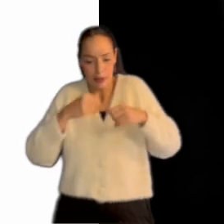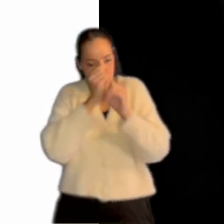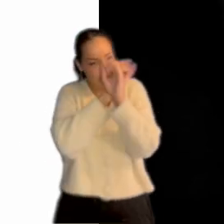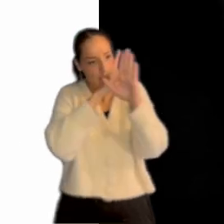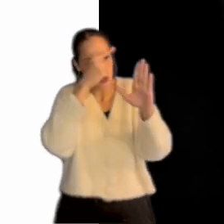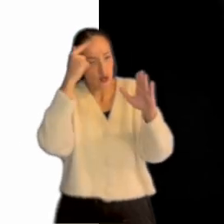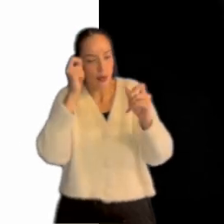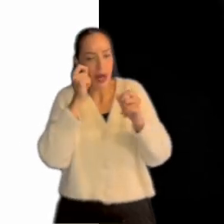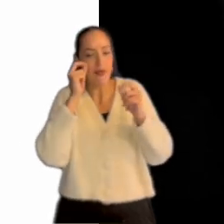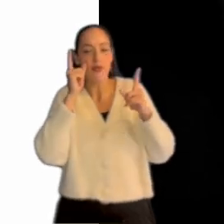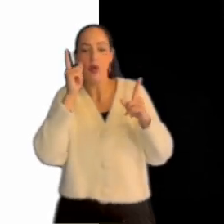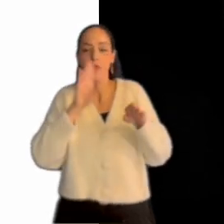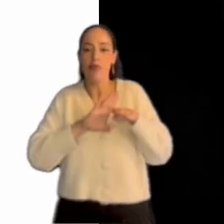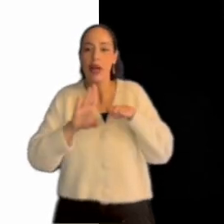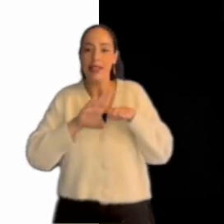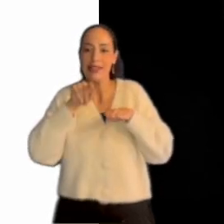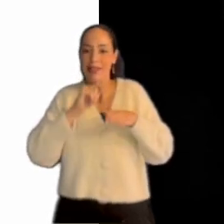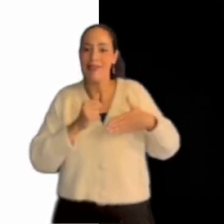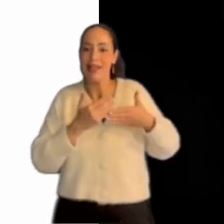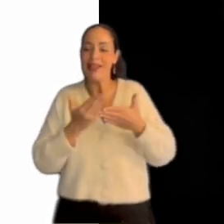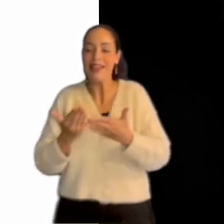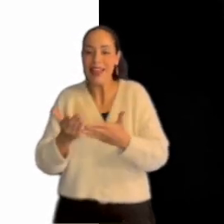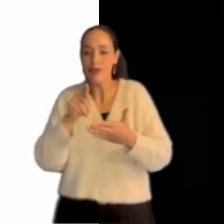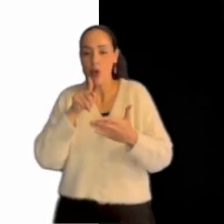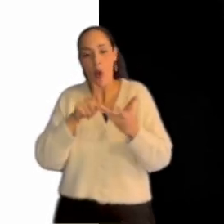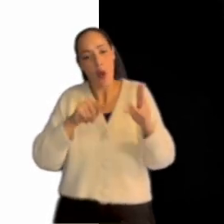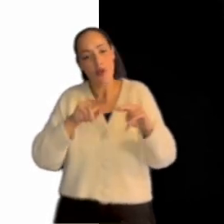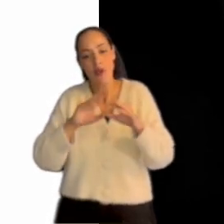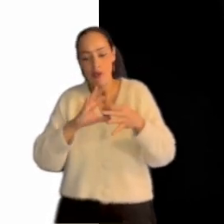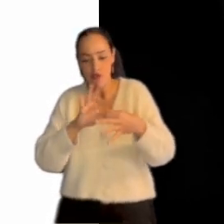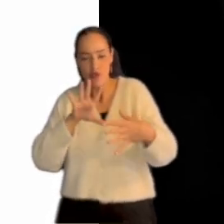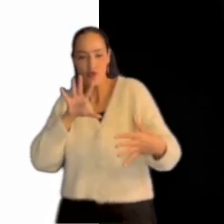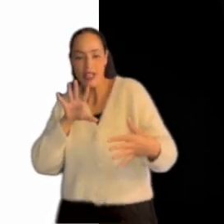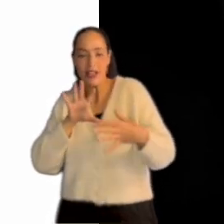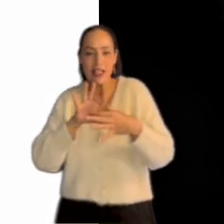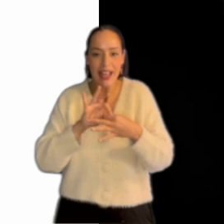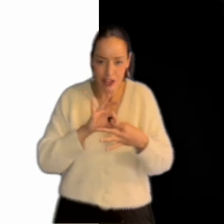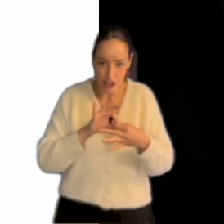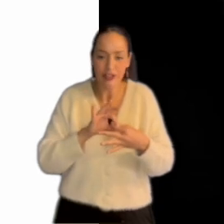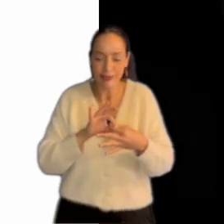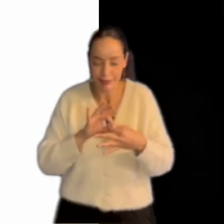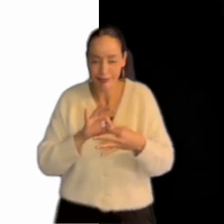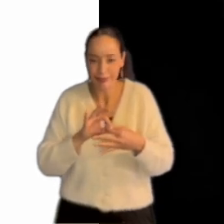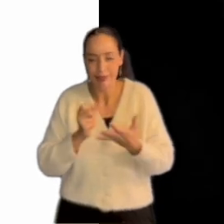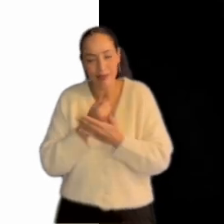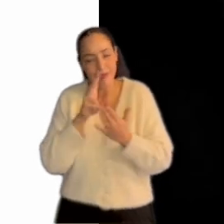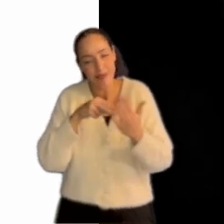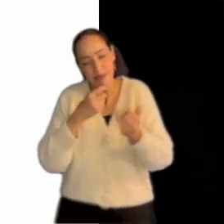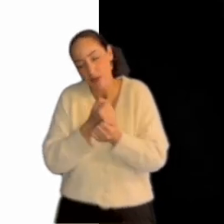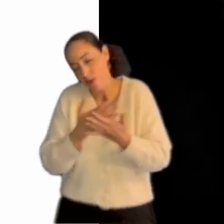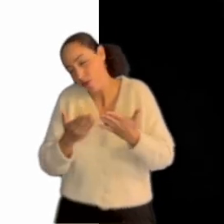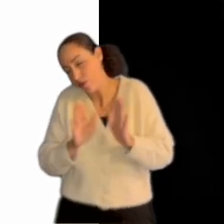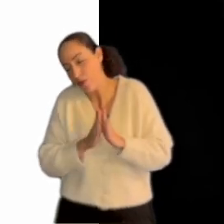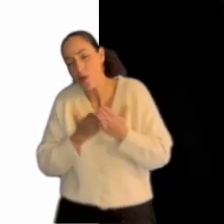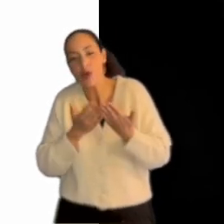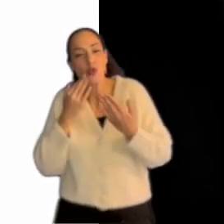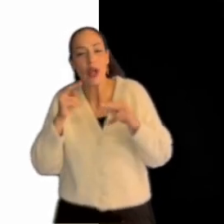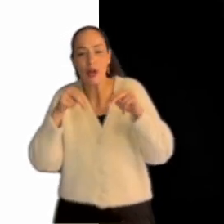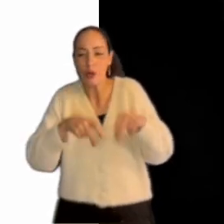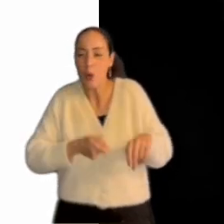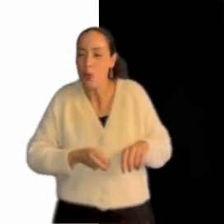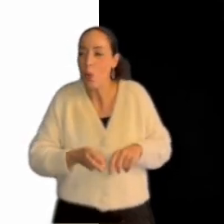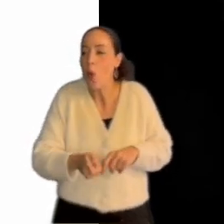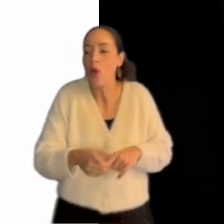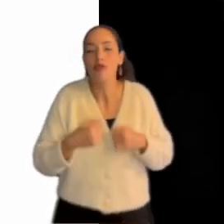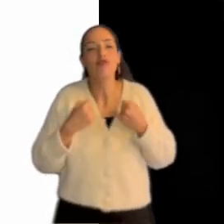I've consumed over the past 12 months. On dog walks and long car journeys, I listen, learn, wonder, reflect and question. Each